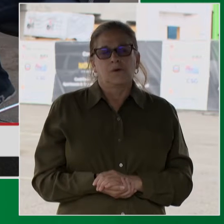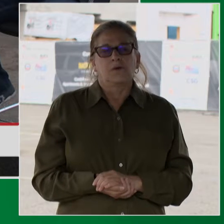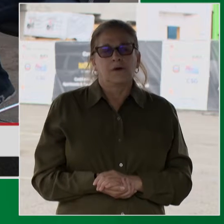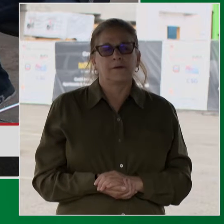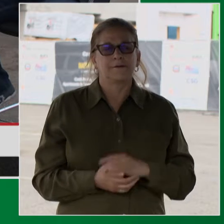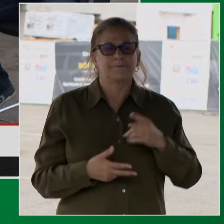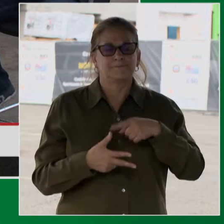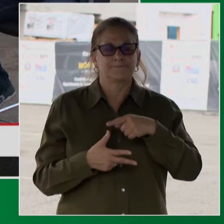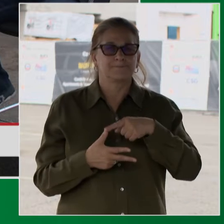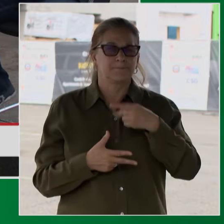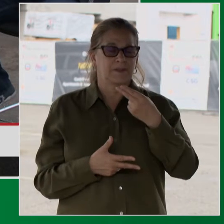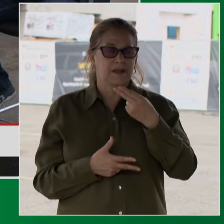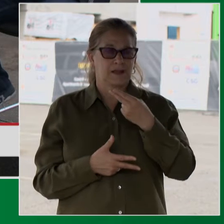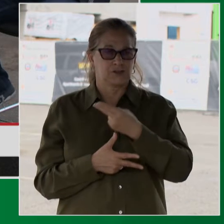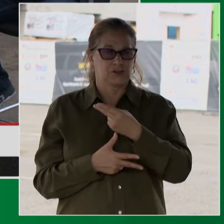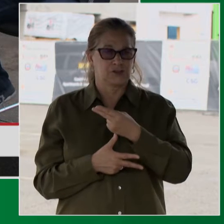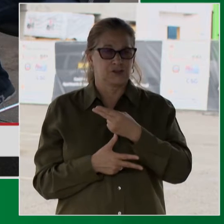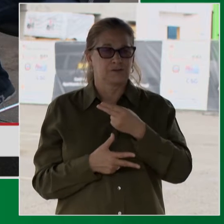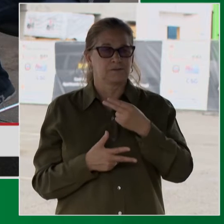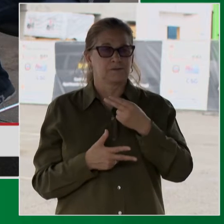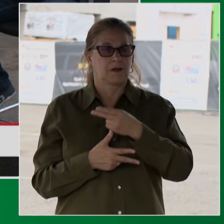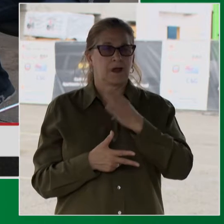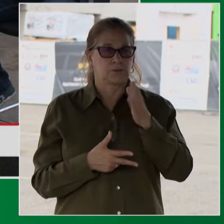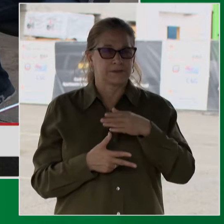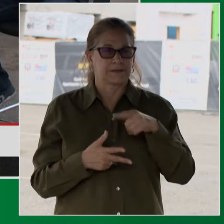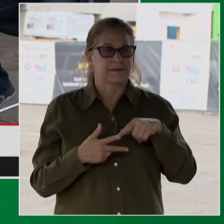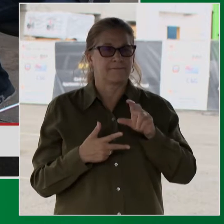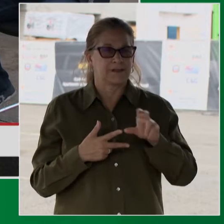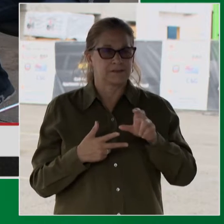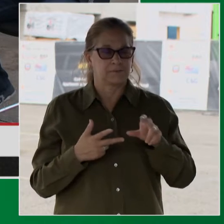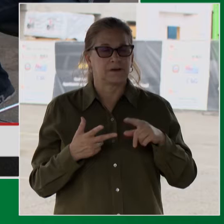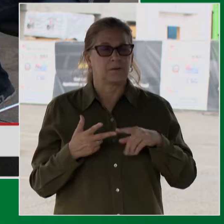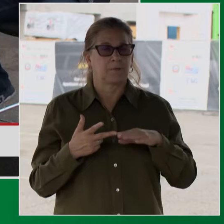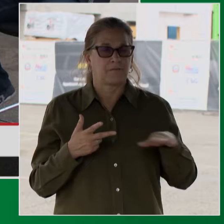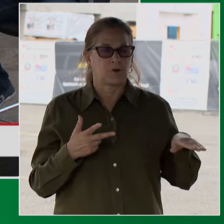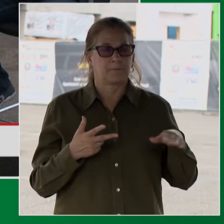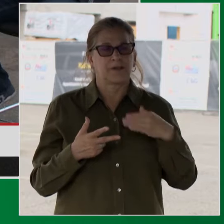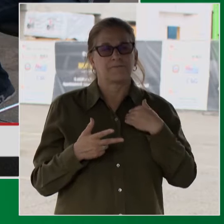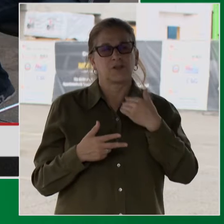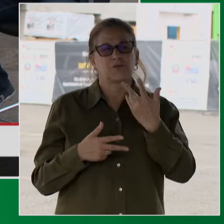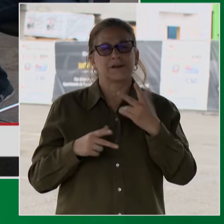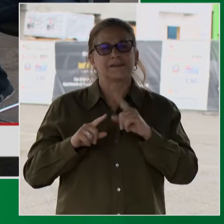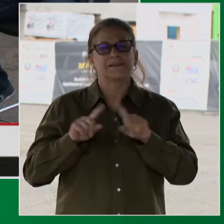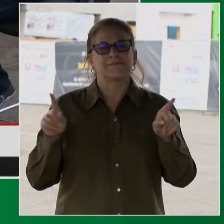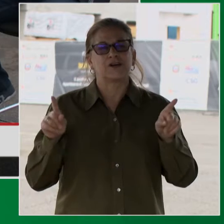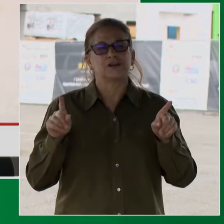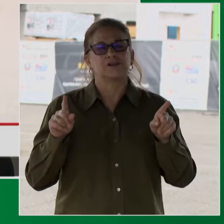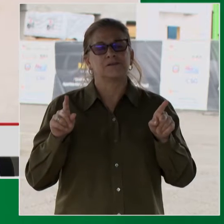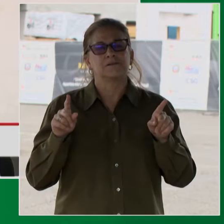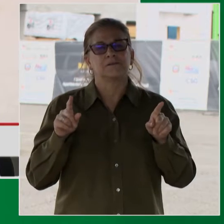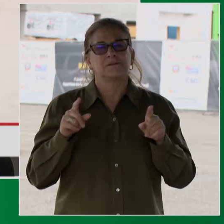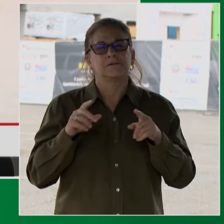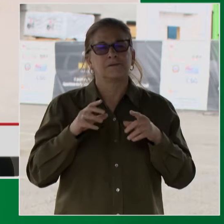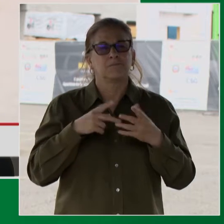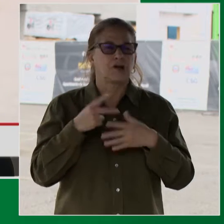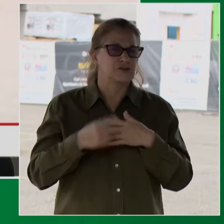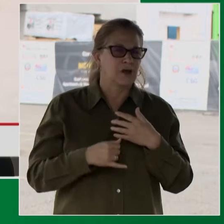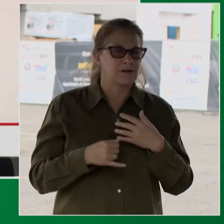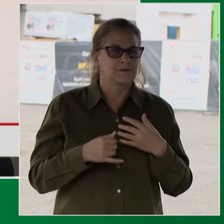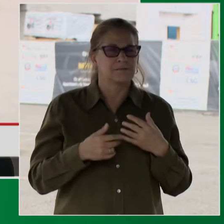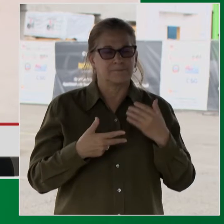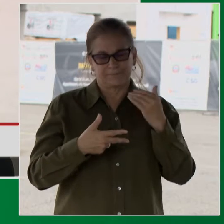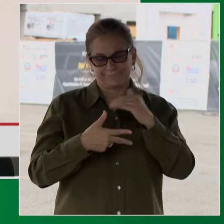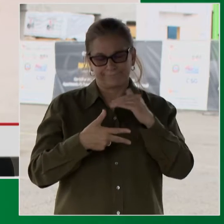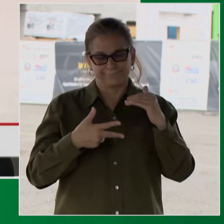Fund has basically 3 different buckets, income level buckets that it is working to address, meaning